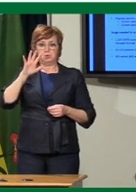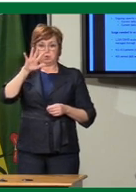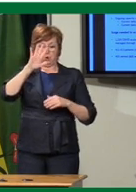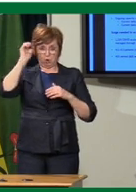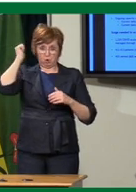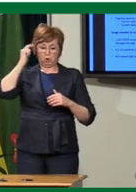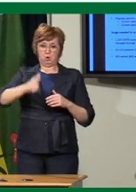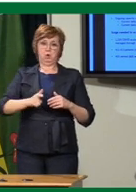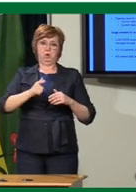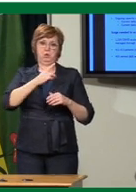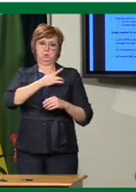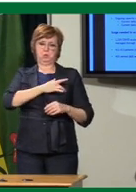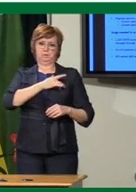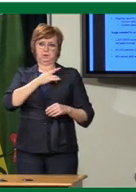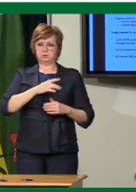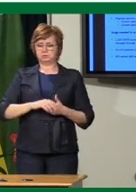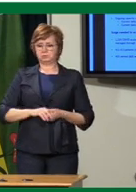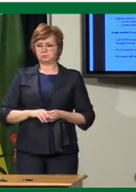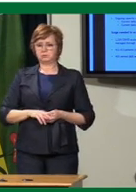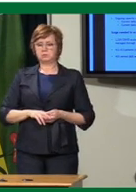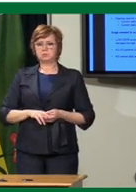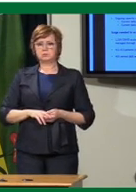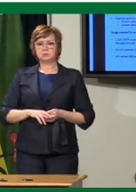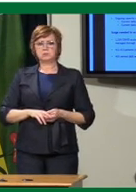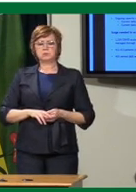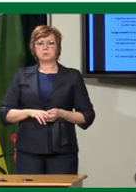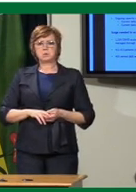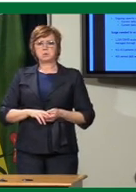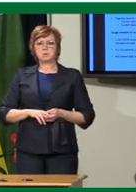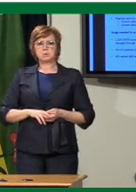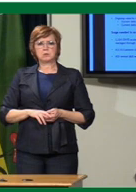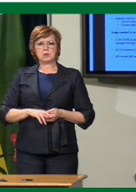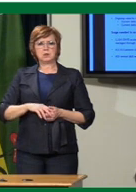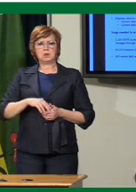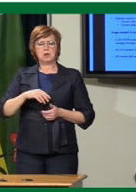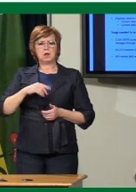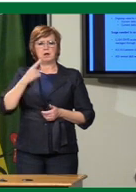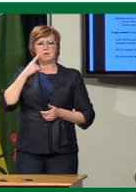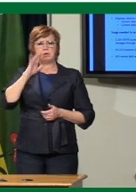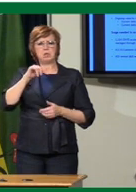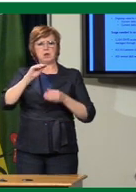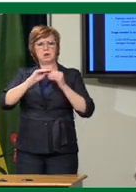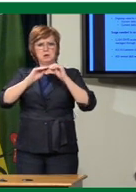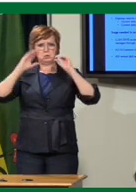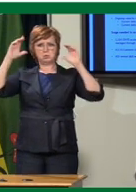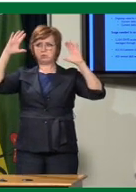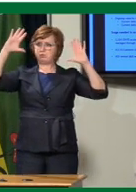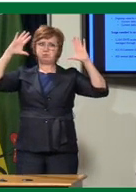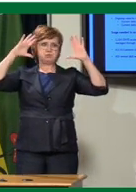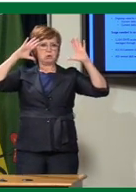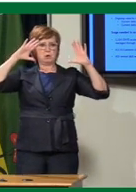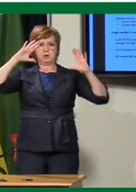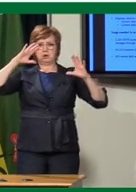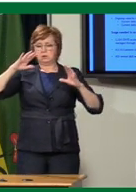So in order to meet this, our approach would essentially be to draw down on a number of different service areas like